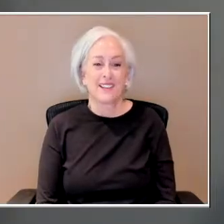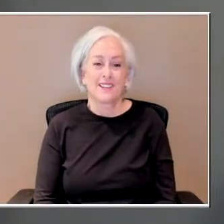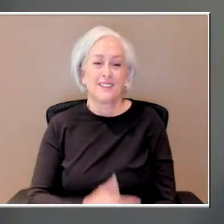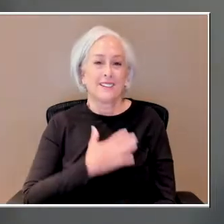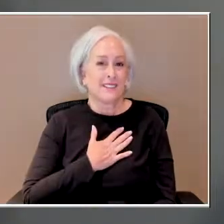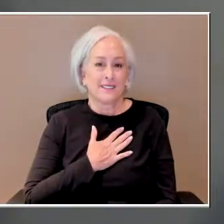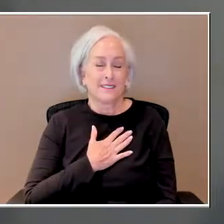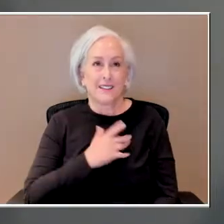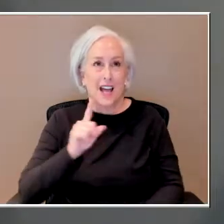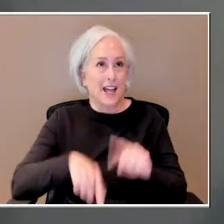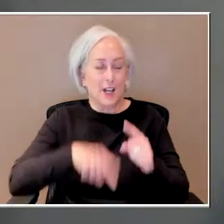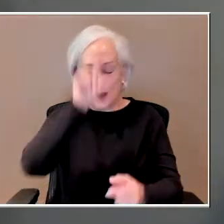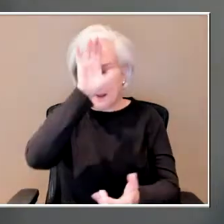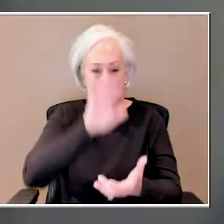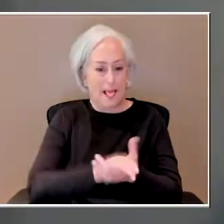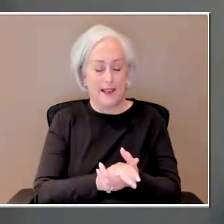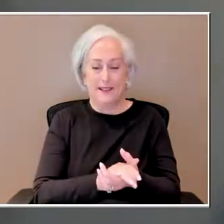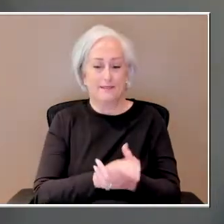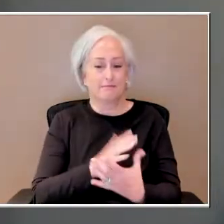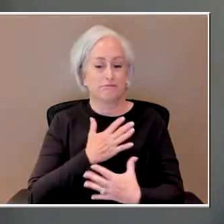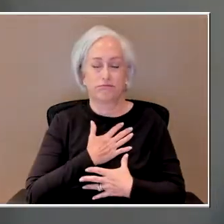surreal.